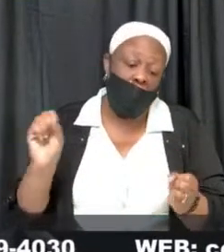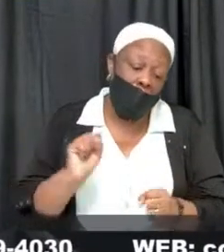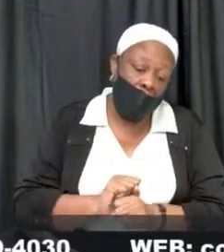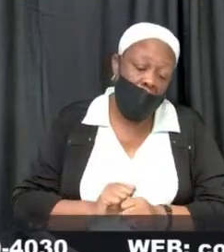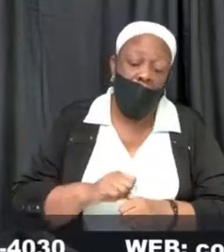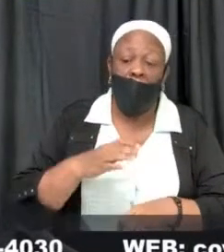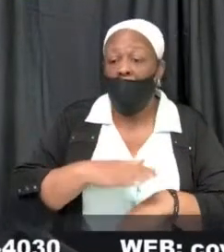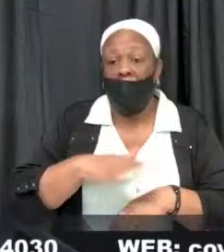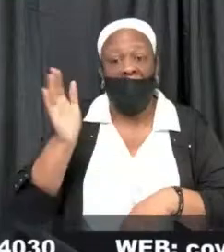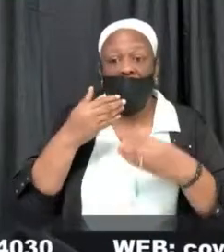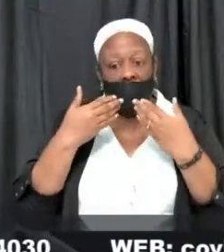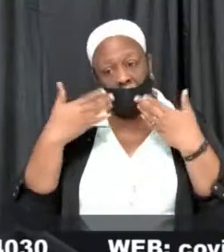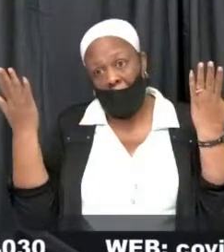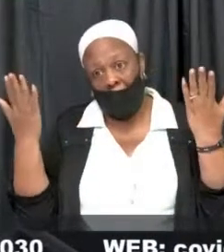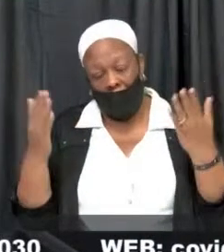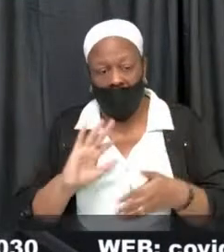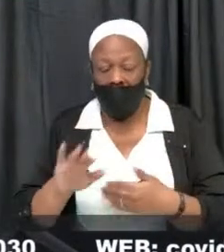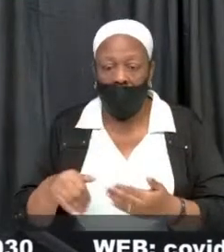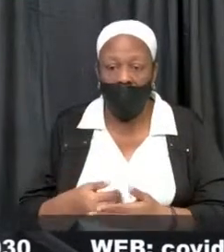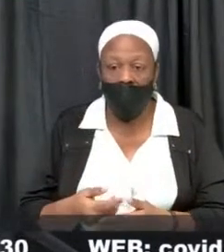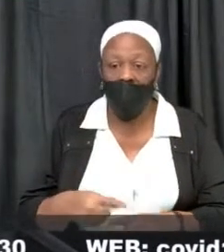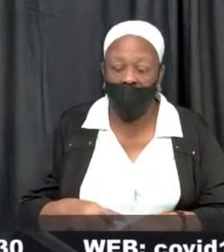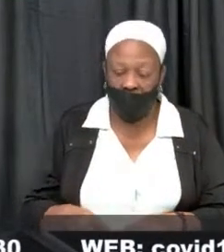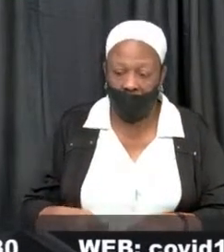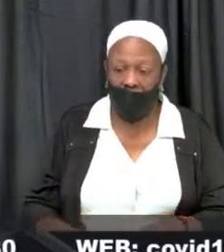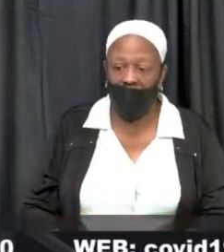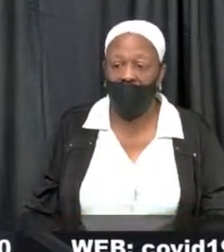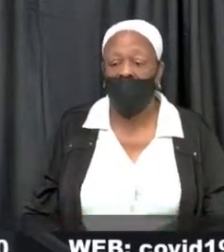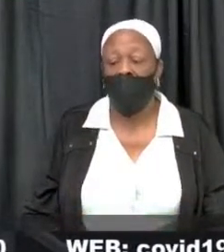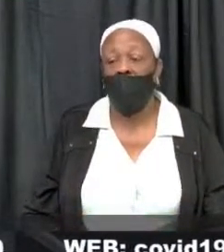cannot have your interests at heart. Thank you.